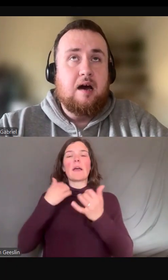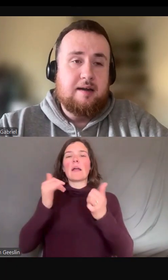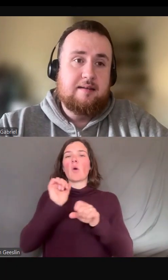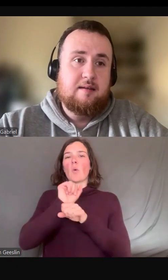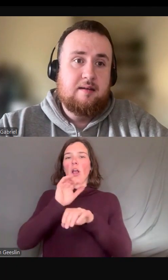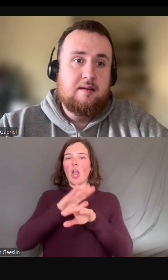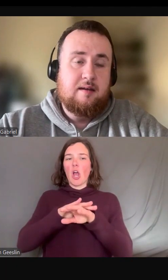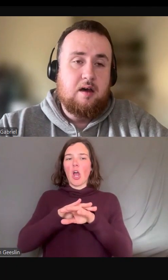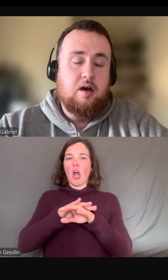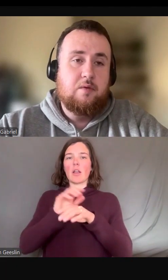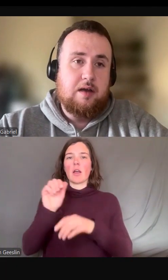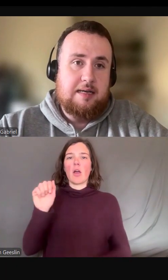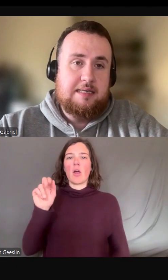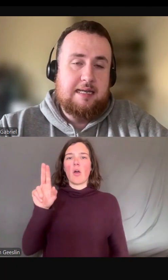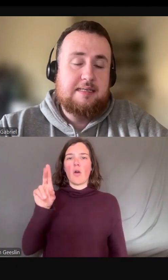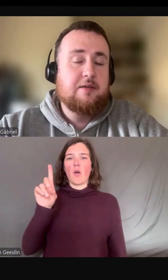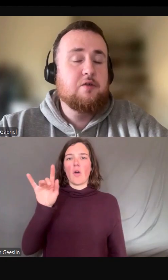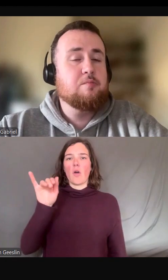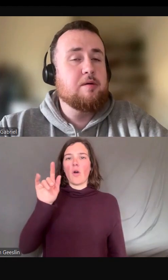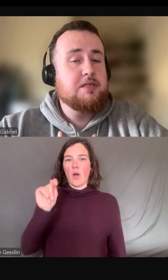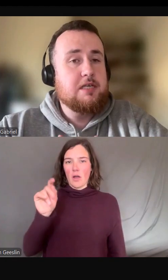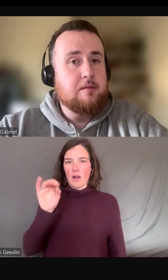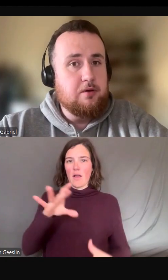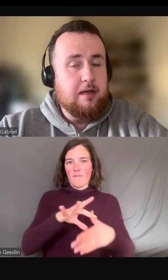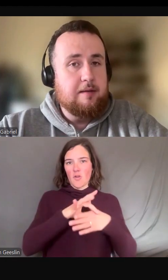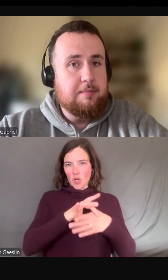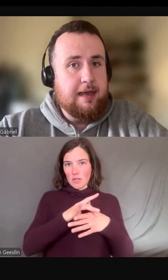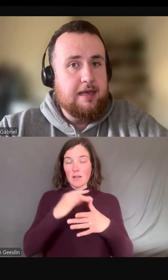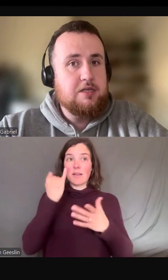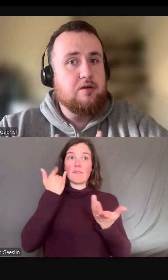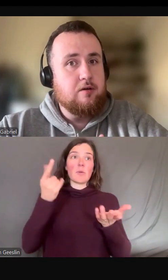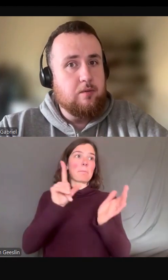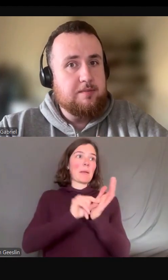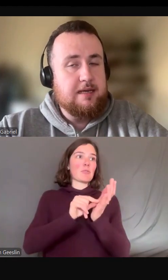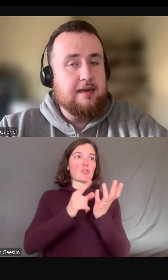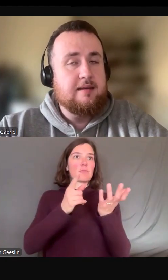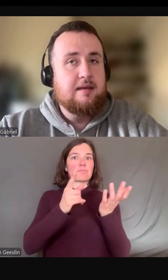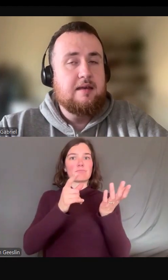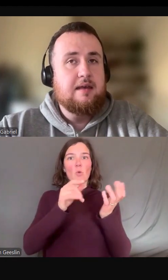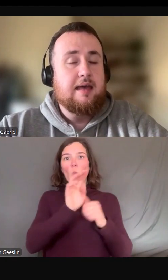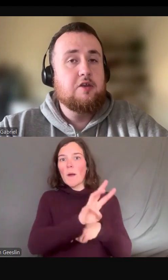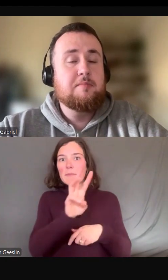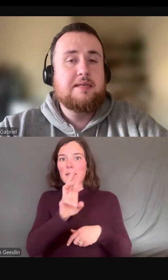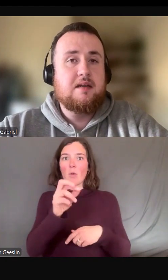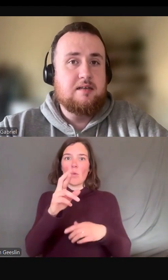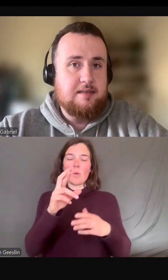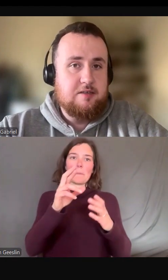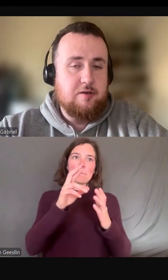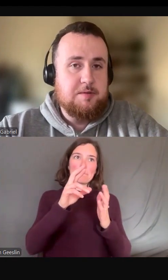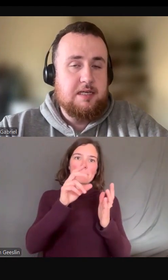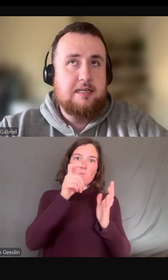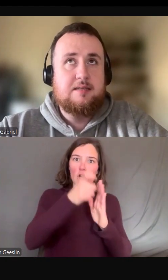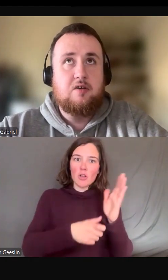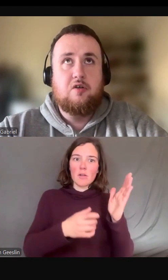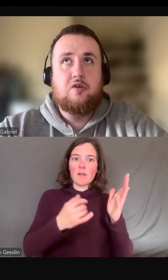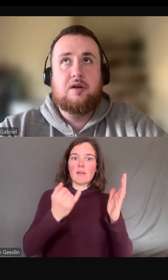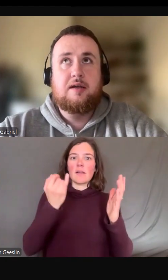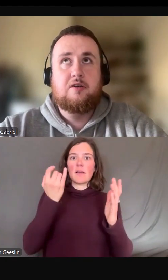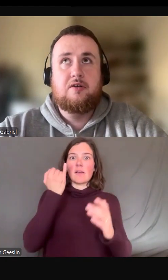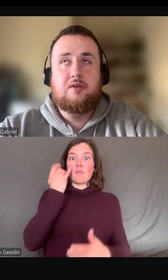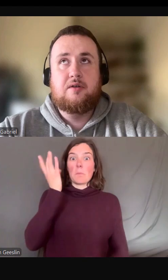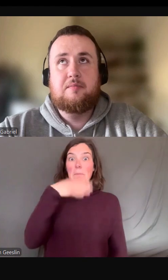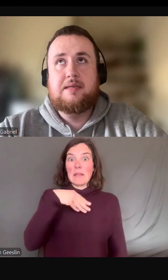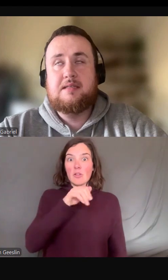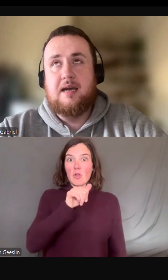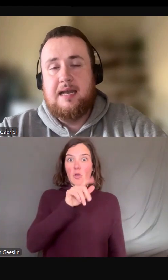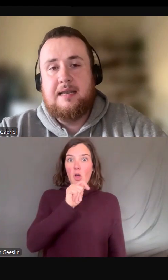an audit of a content. So if you're publishing a book, a page or a website, and you missed alt descriptions or